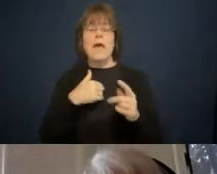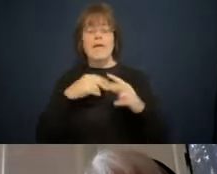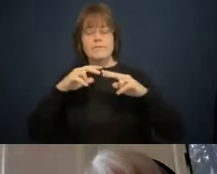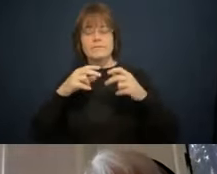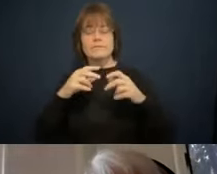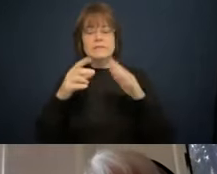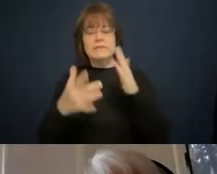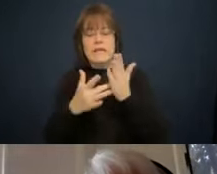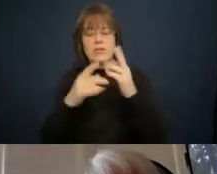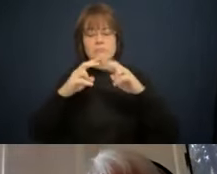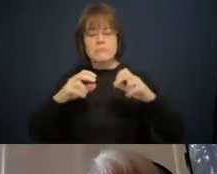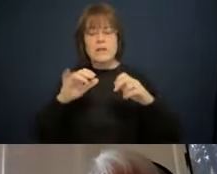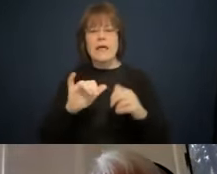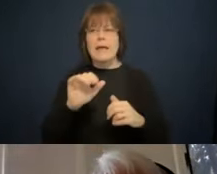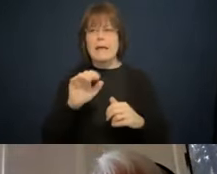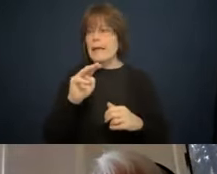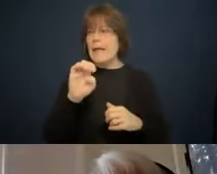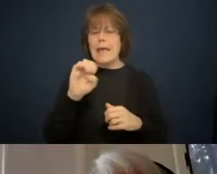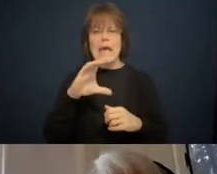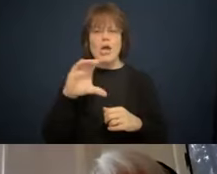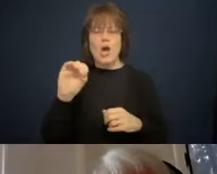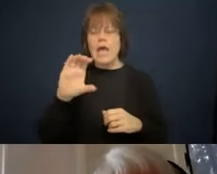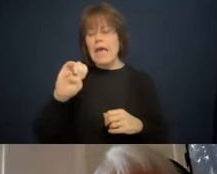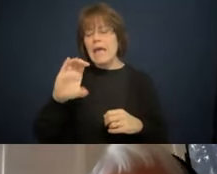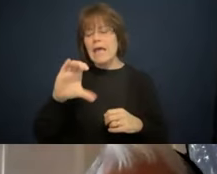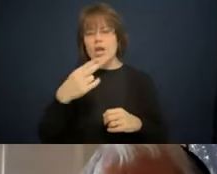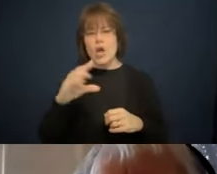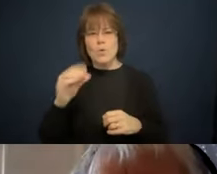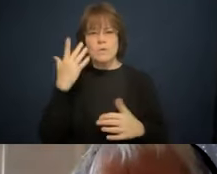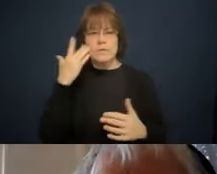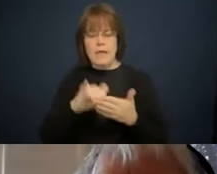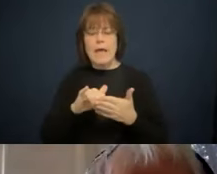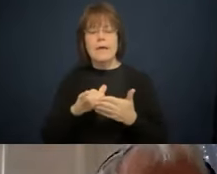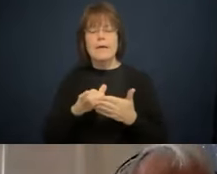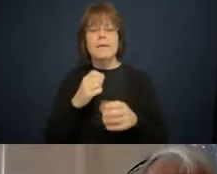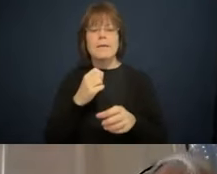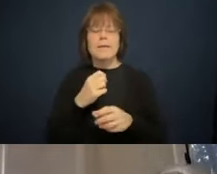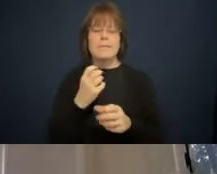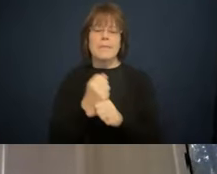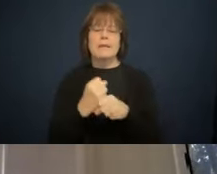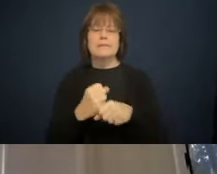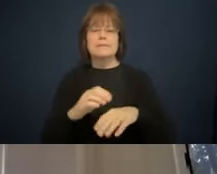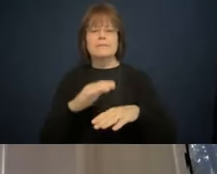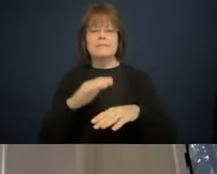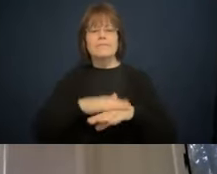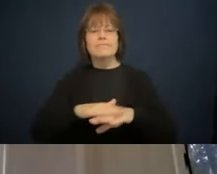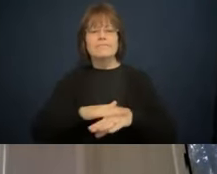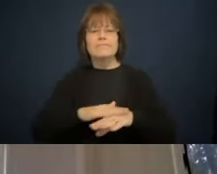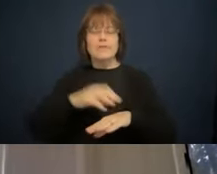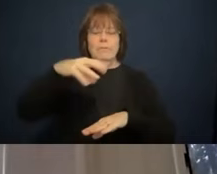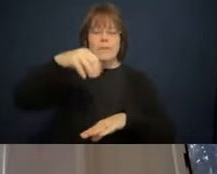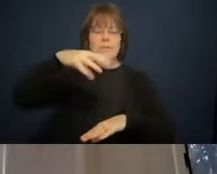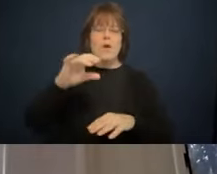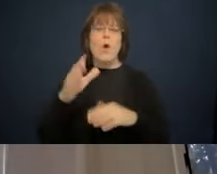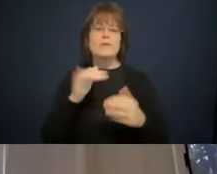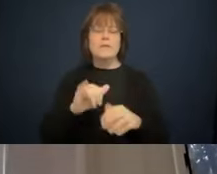technologies like multi-beam echo sounding, and that produces LIDAR quality digital seafloor models that allow us to do the same